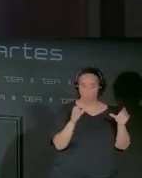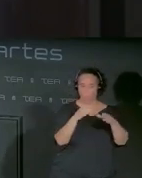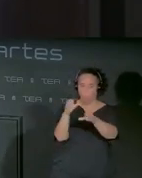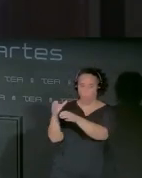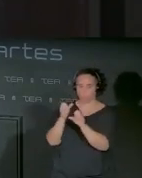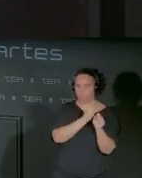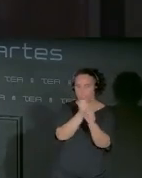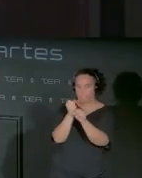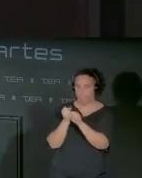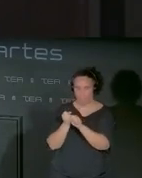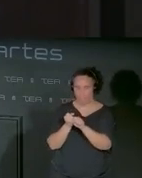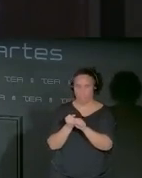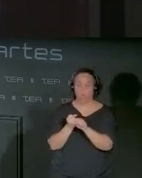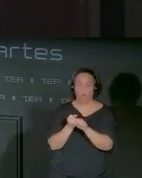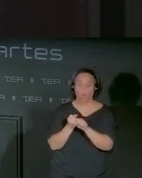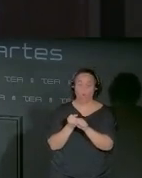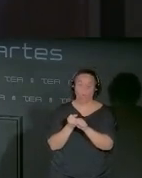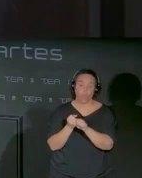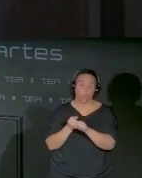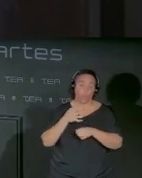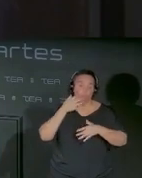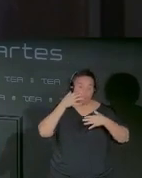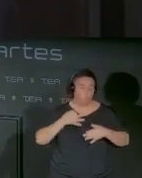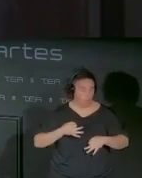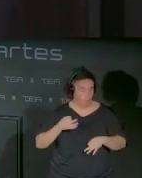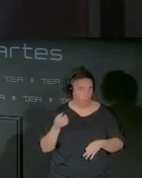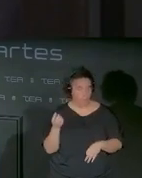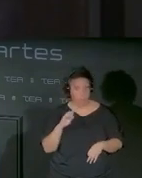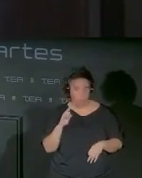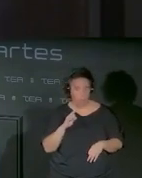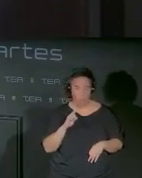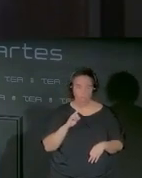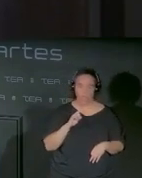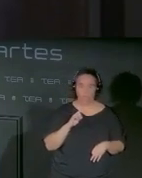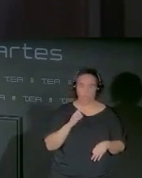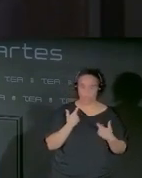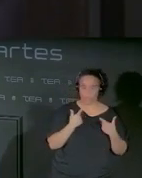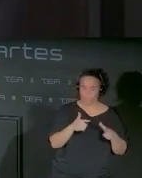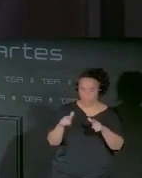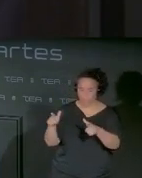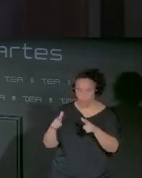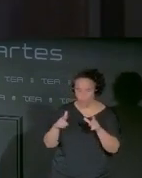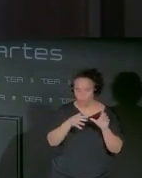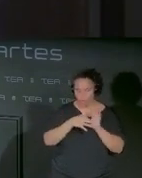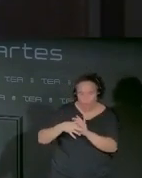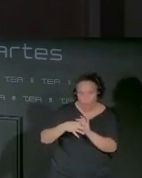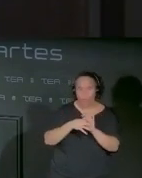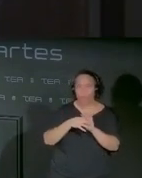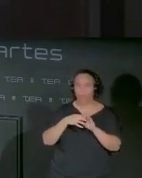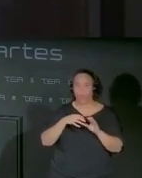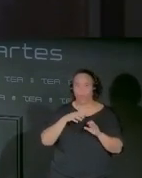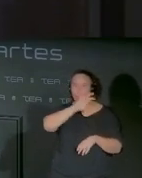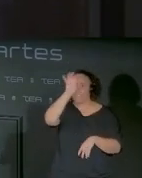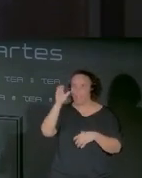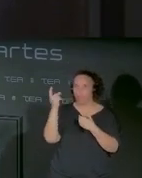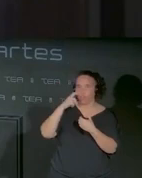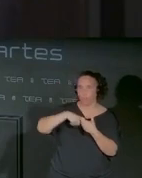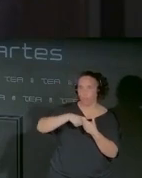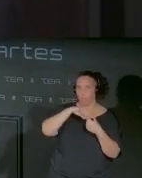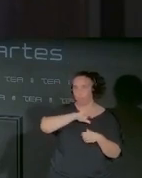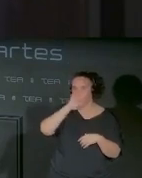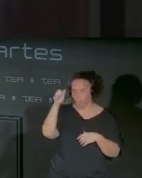But when we are together, we all agree in most of the recommendations. We all agree. We see best practices in other states.